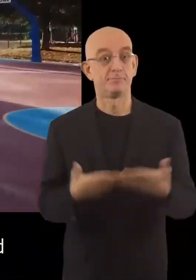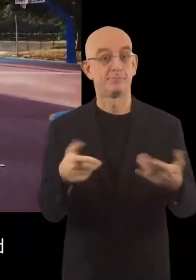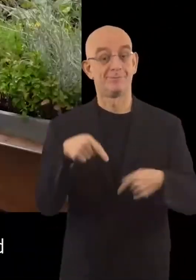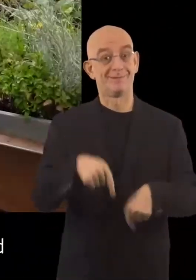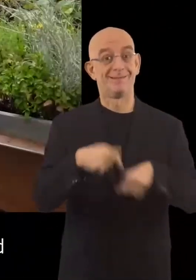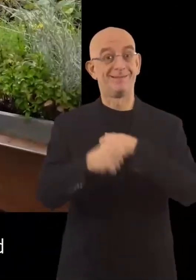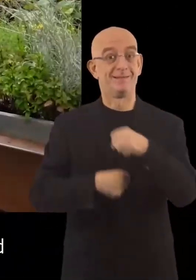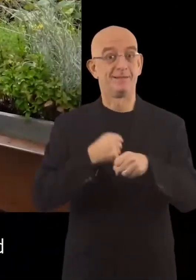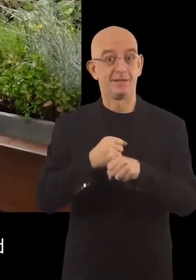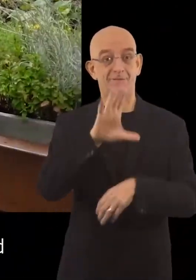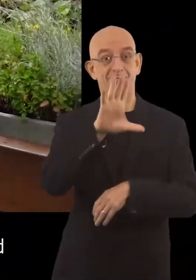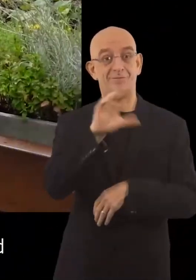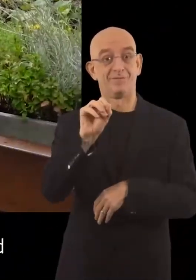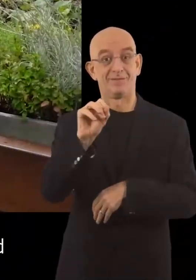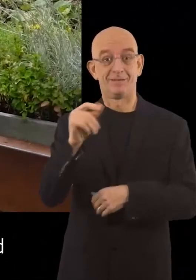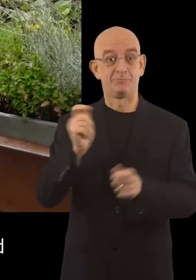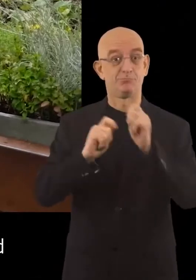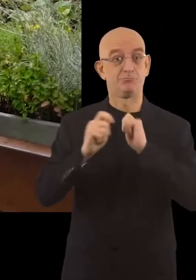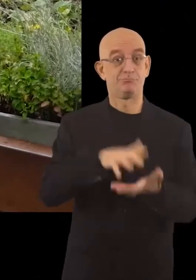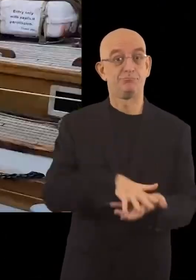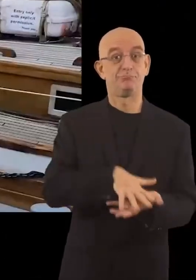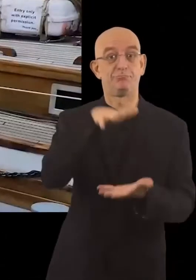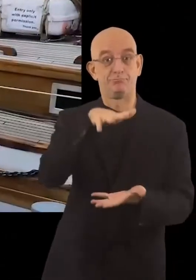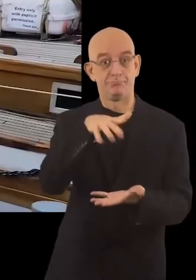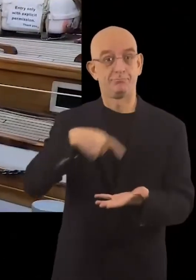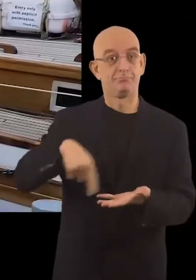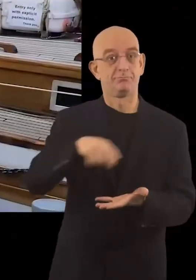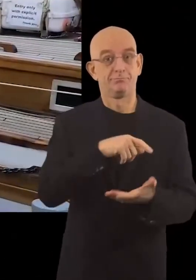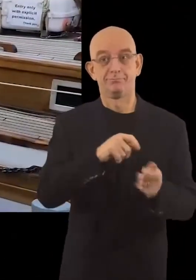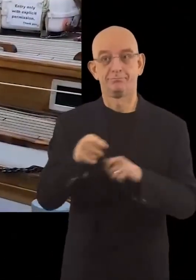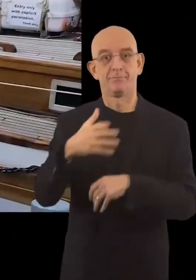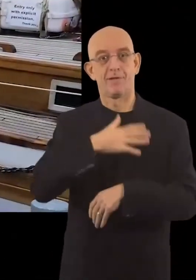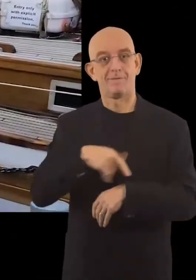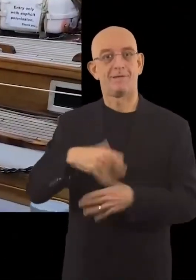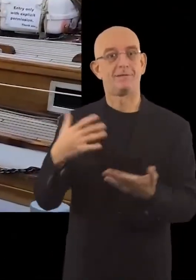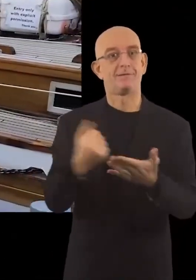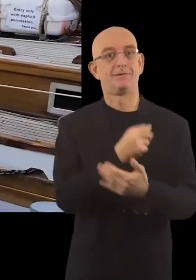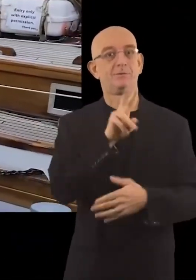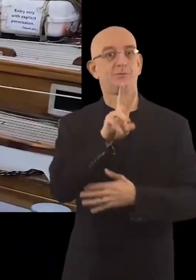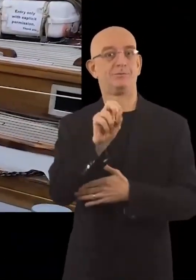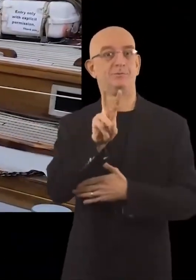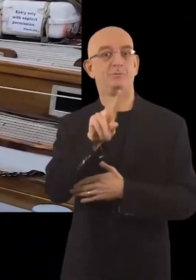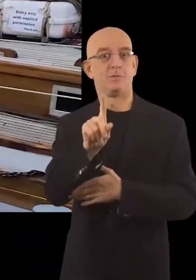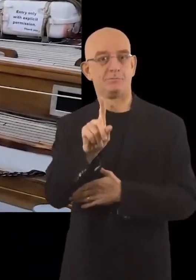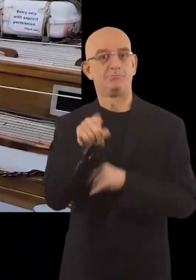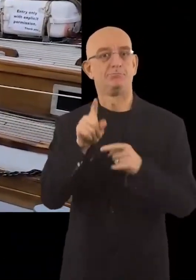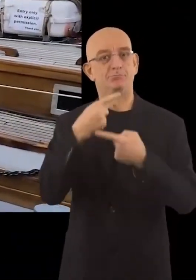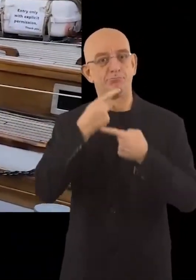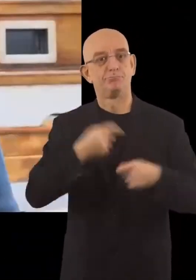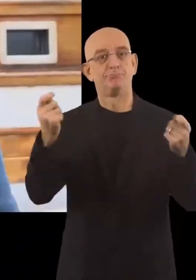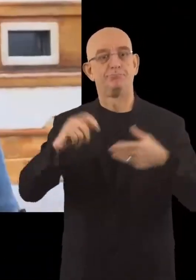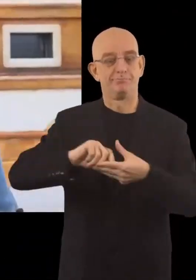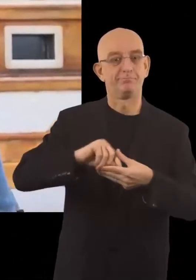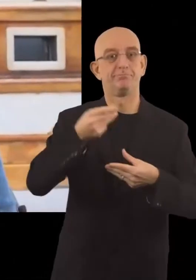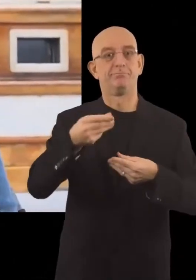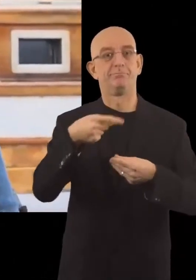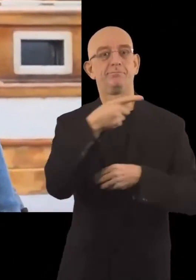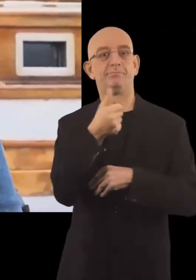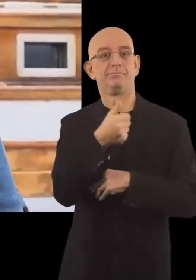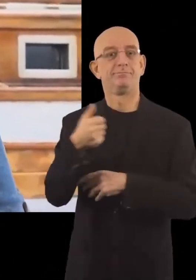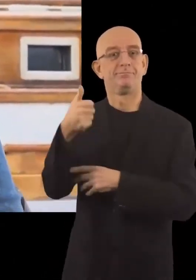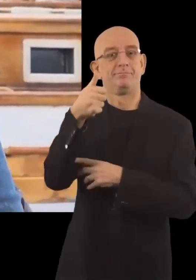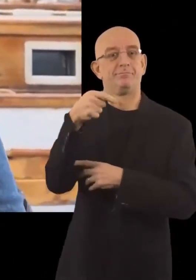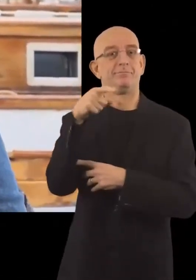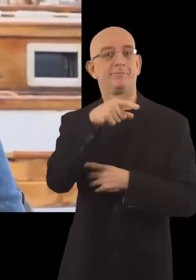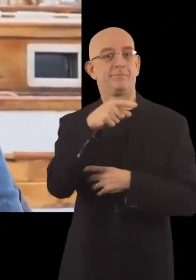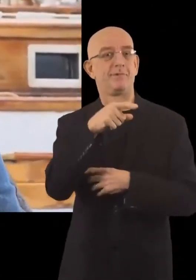This year, 50 applications were received for the Access City Awards 2021, and as announced by Commissioner for Equality Helena